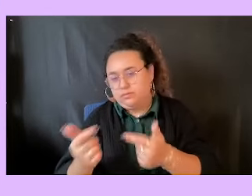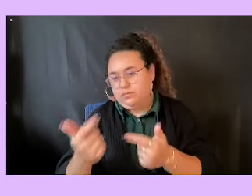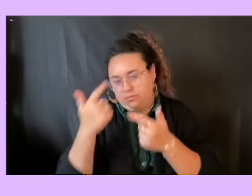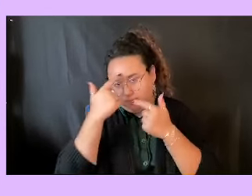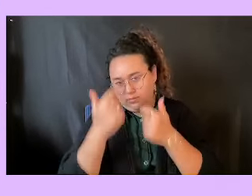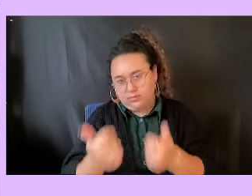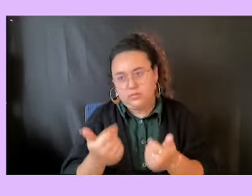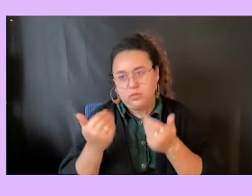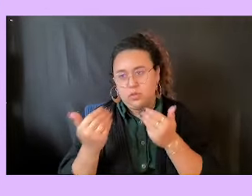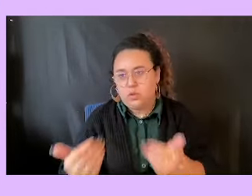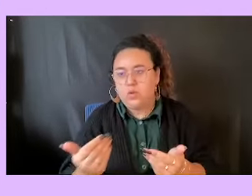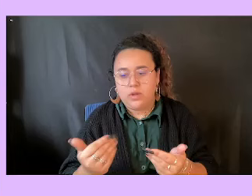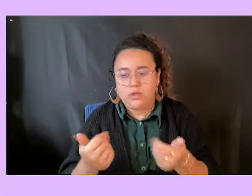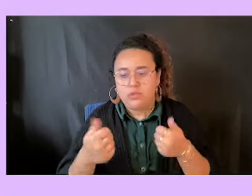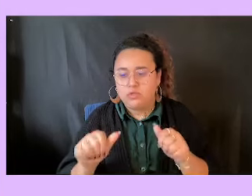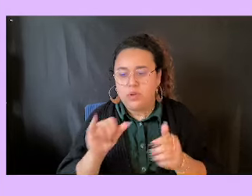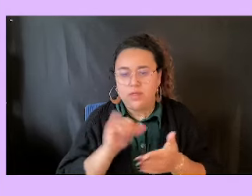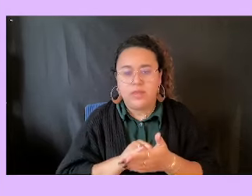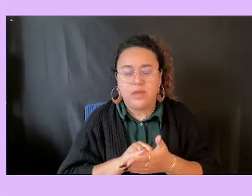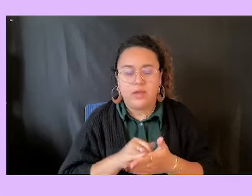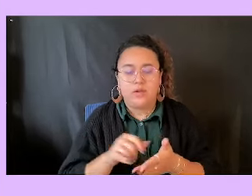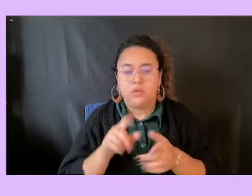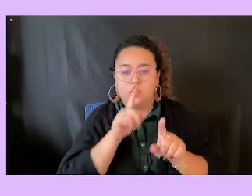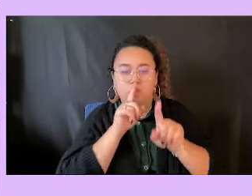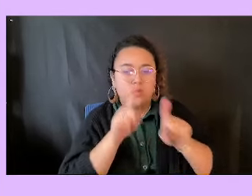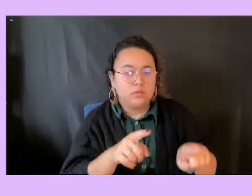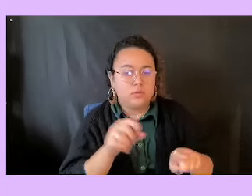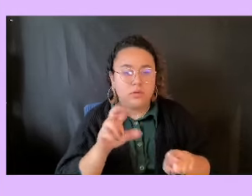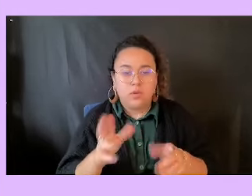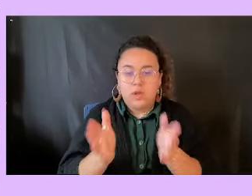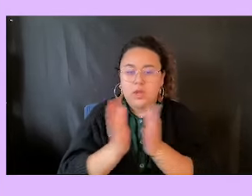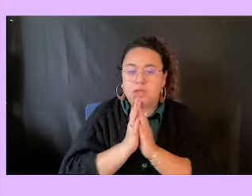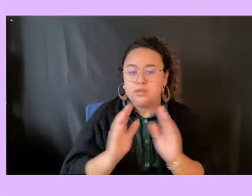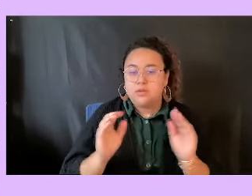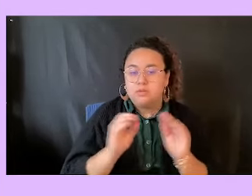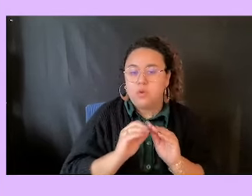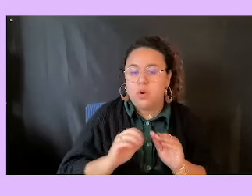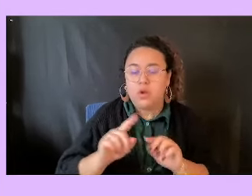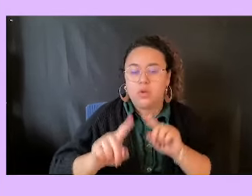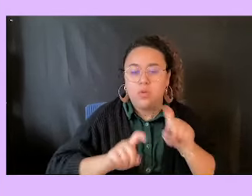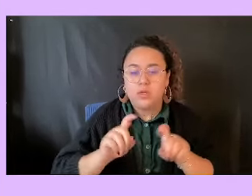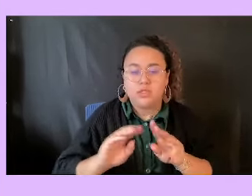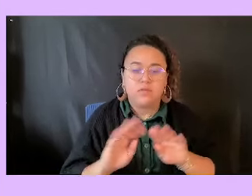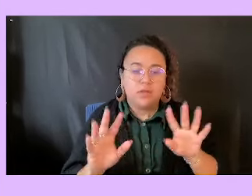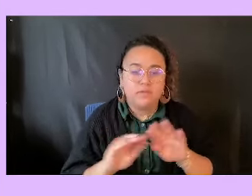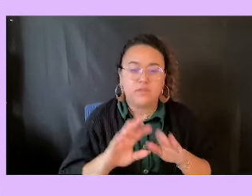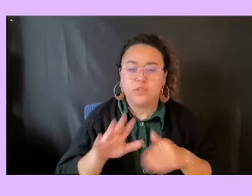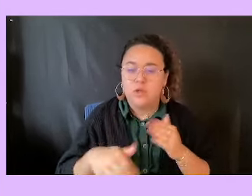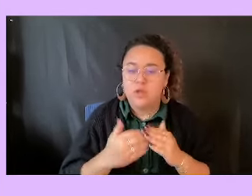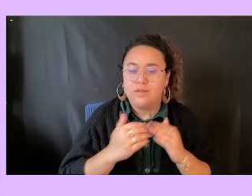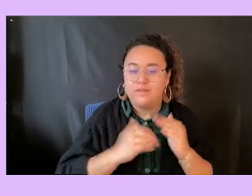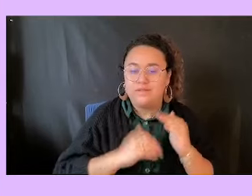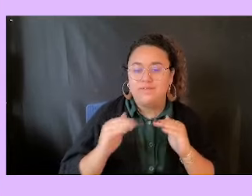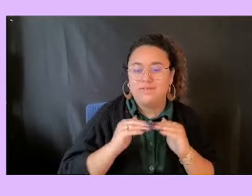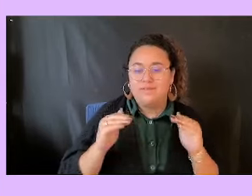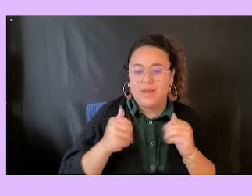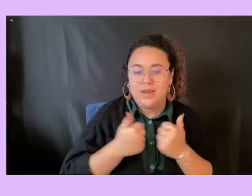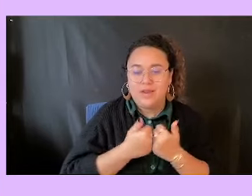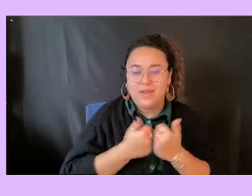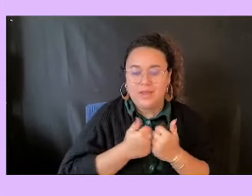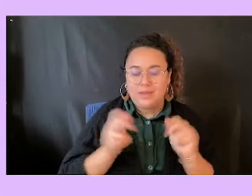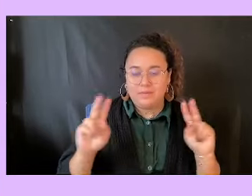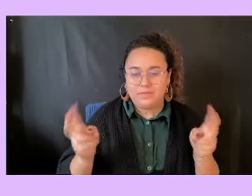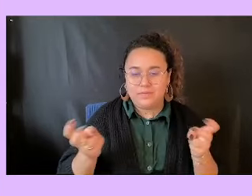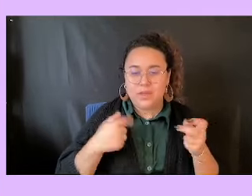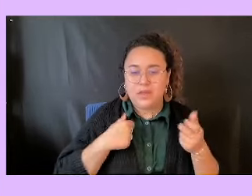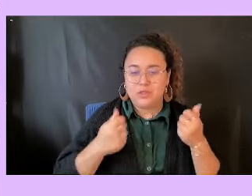invitation is there. You can respond or ask further questions. It's all fair game, and I'll do my best to